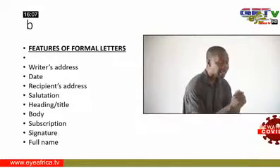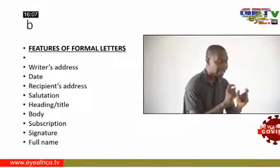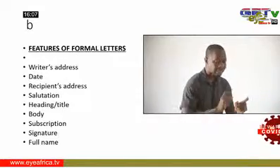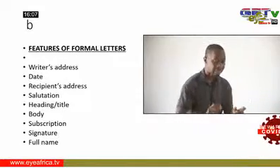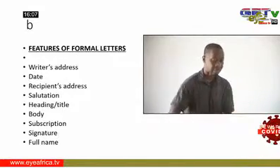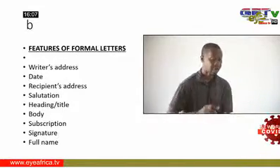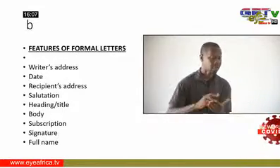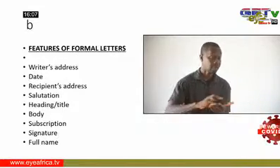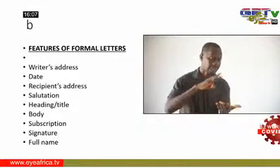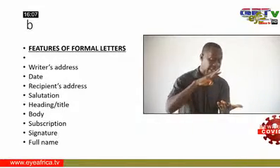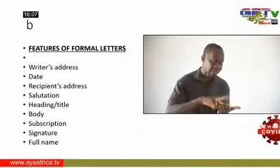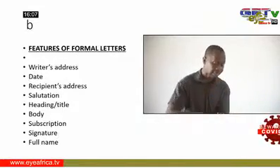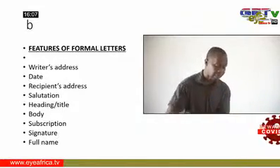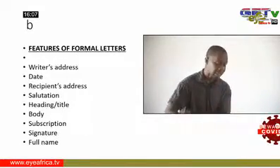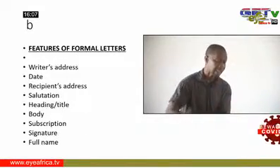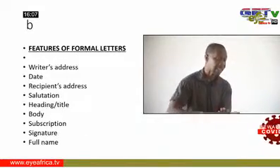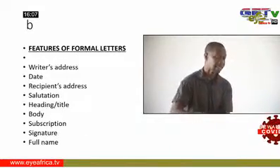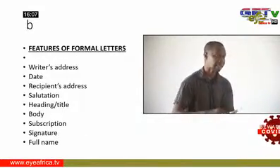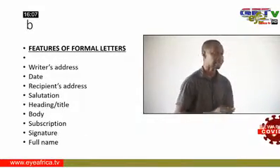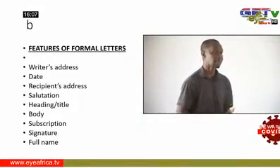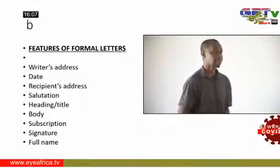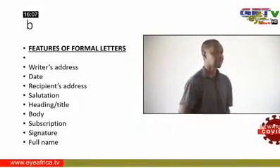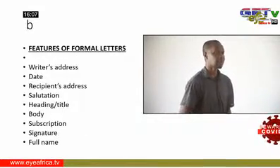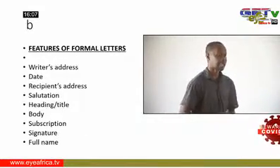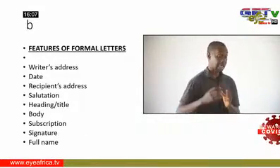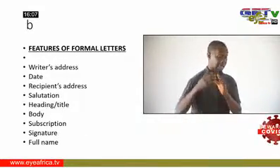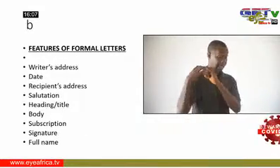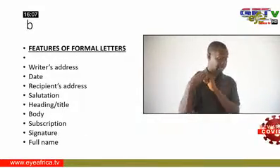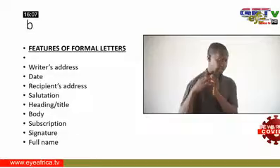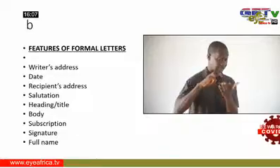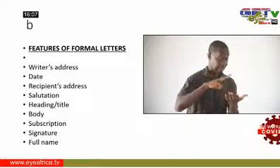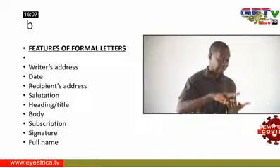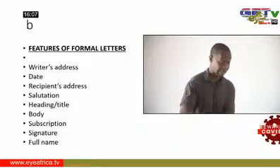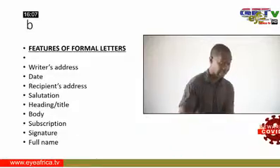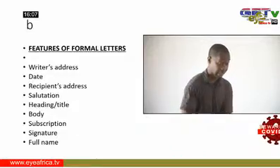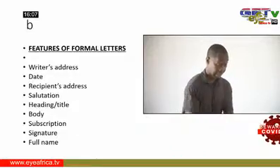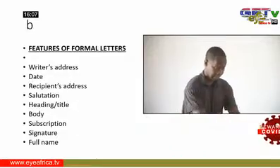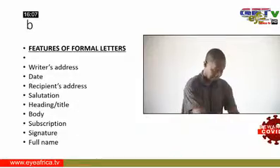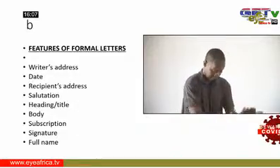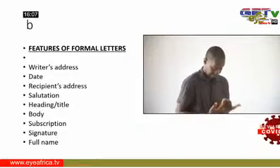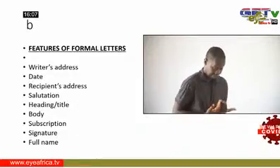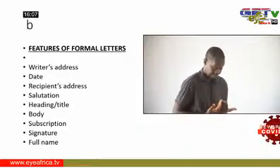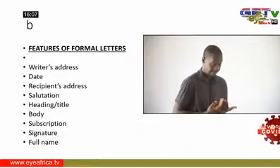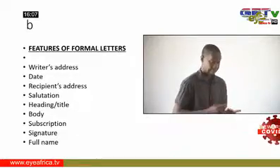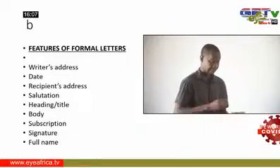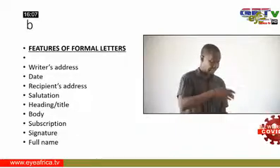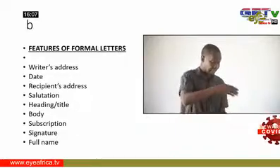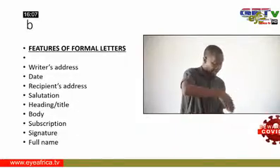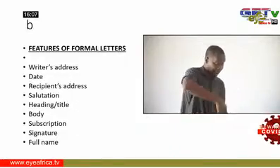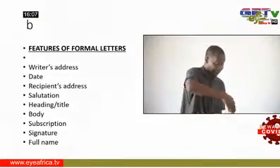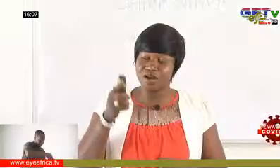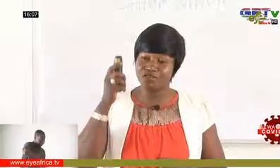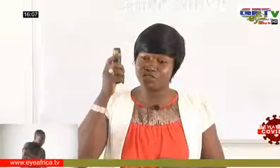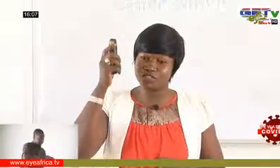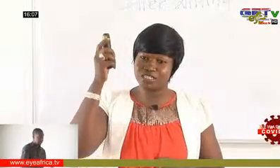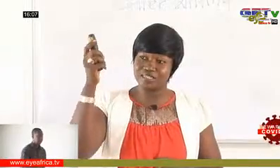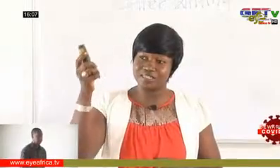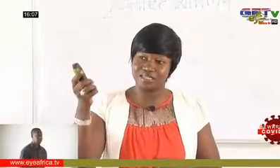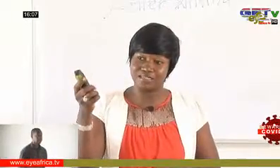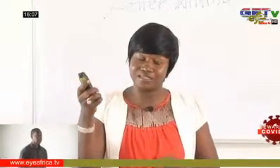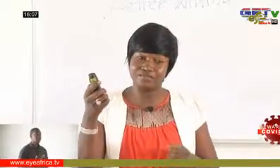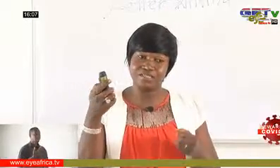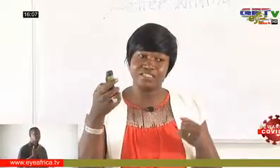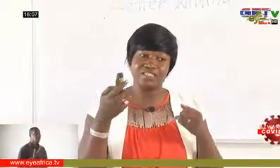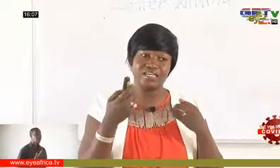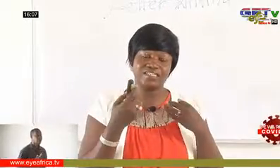a recipient address. Now, the recipient address is the receiver's address. If you have your